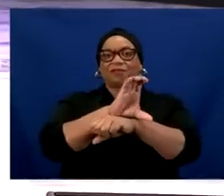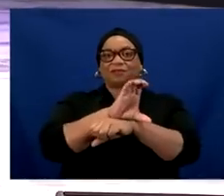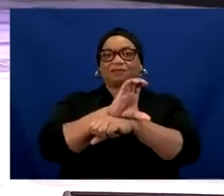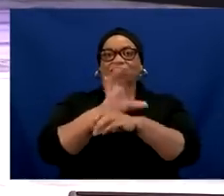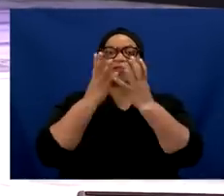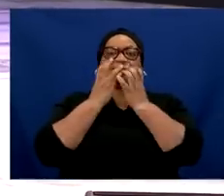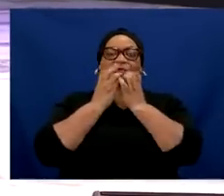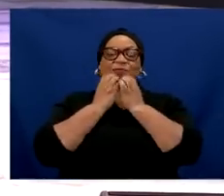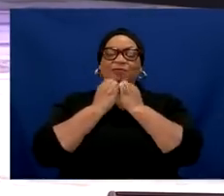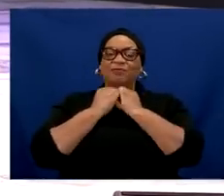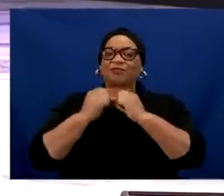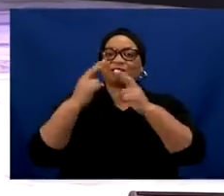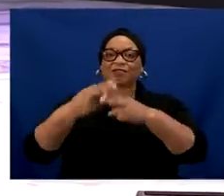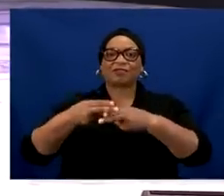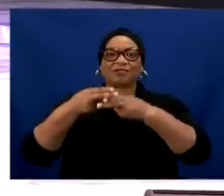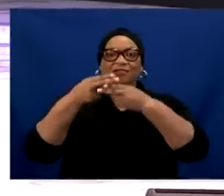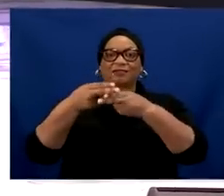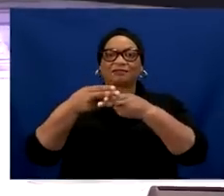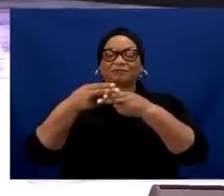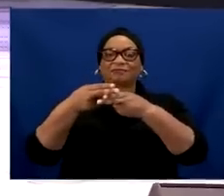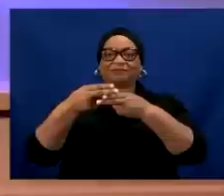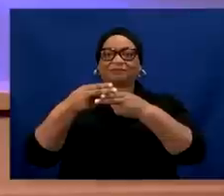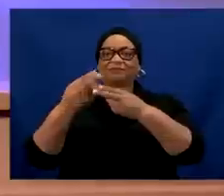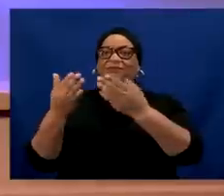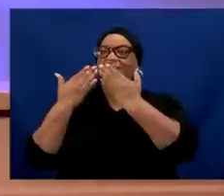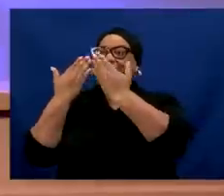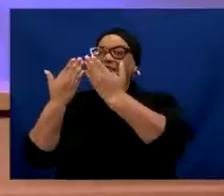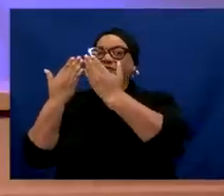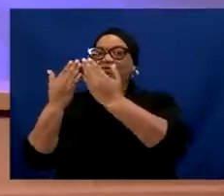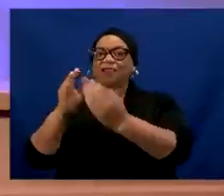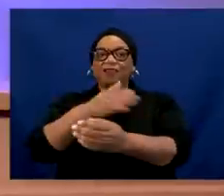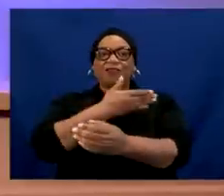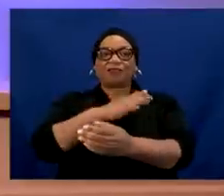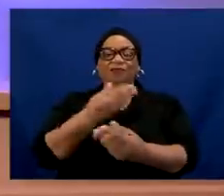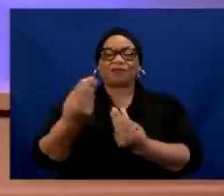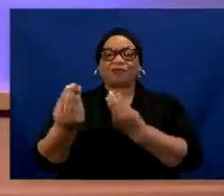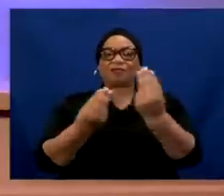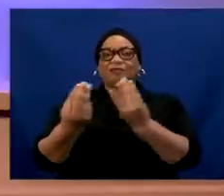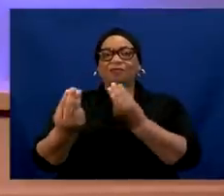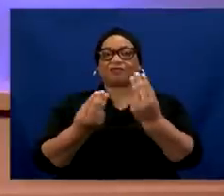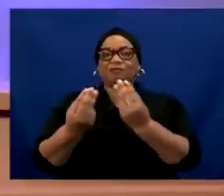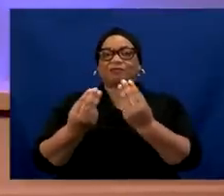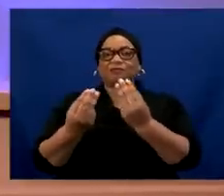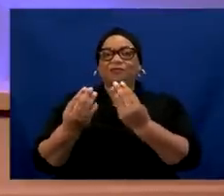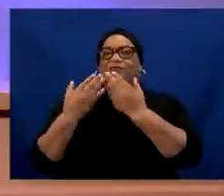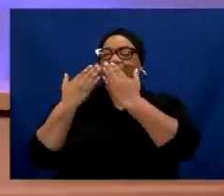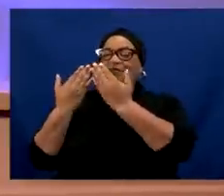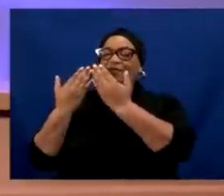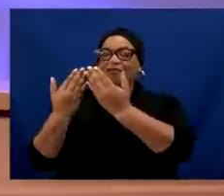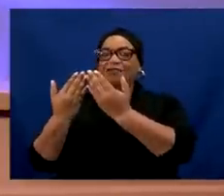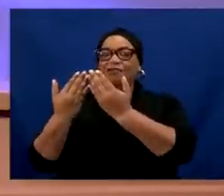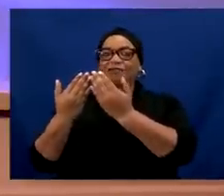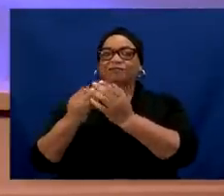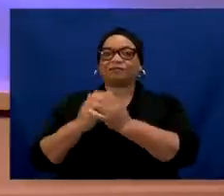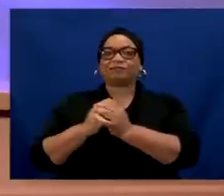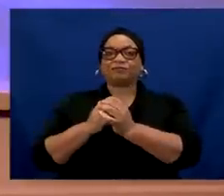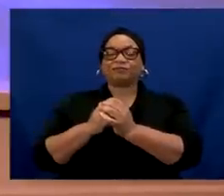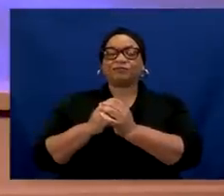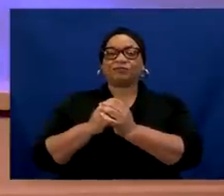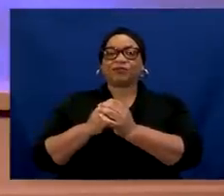Precious is his name. Precious is his name. Thank you, Music Ministry. We appreciate you. The Reverend Piles has read